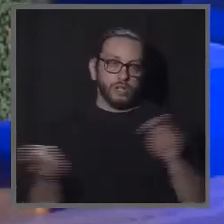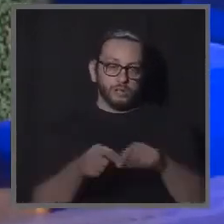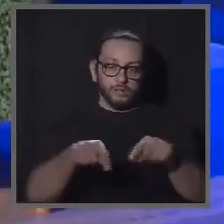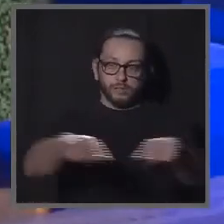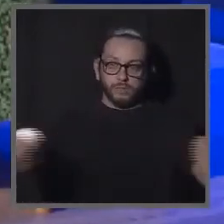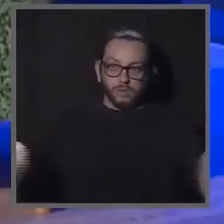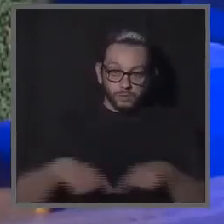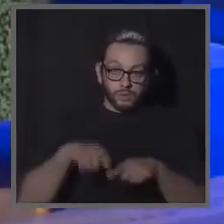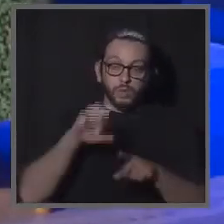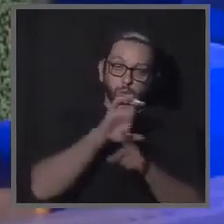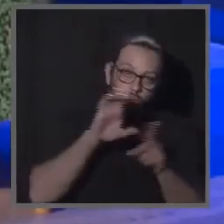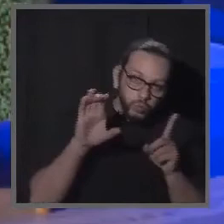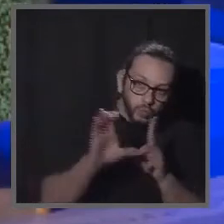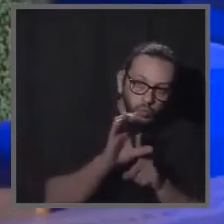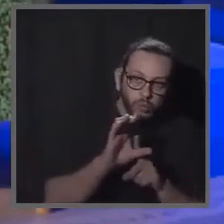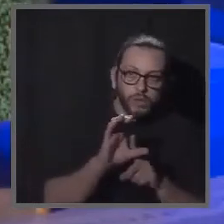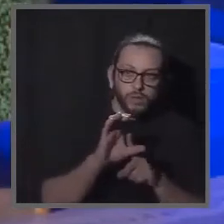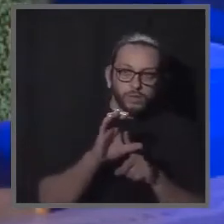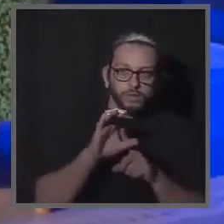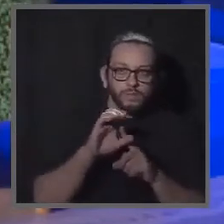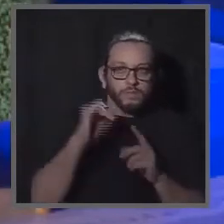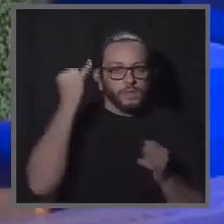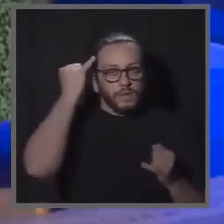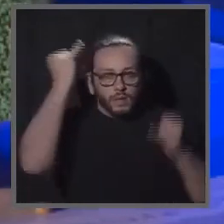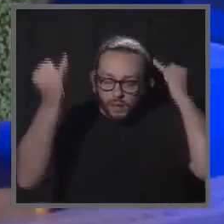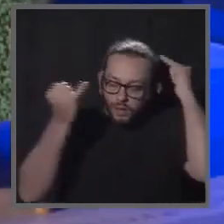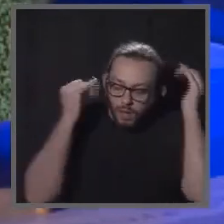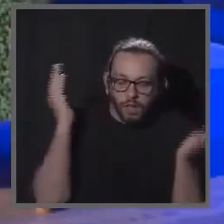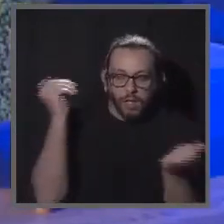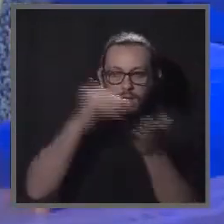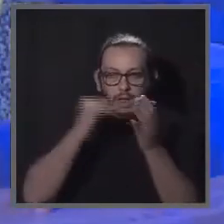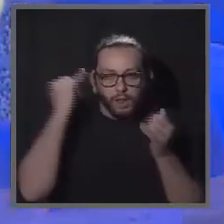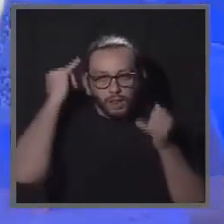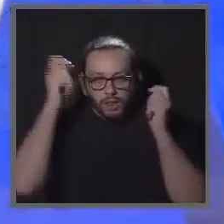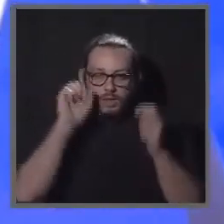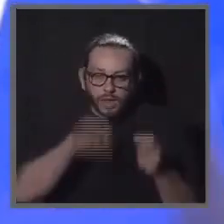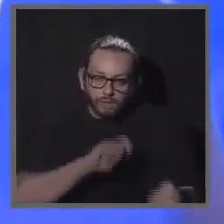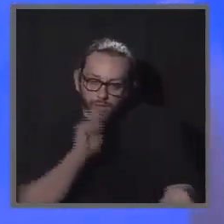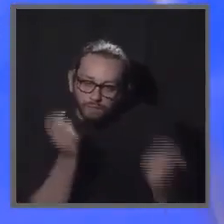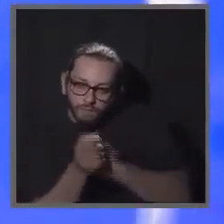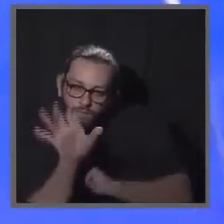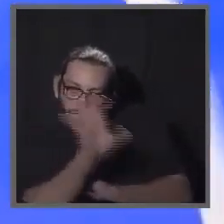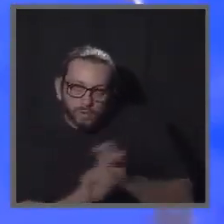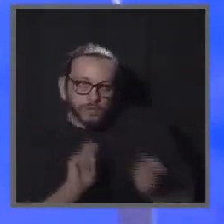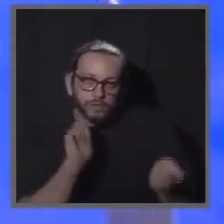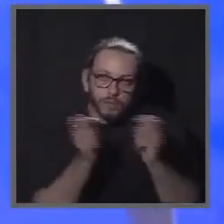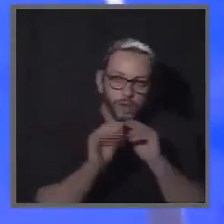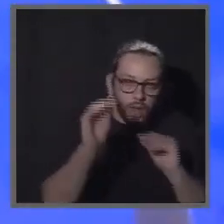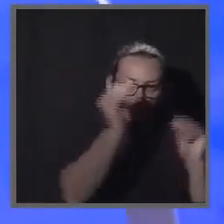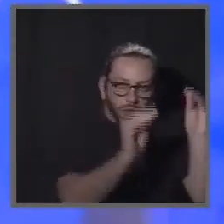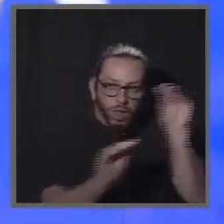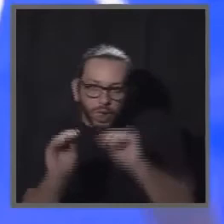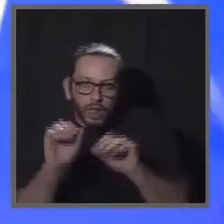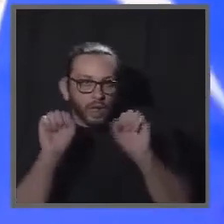spaces, cultural locations and their invention and transformation in some way. And